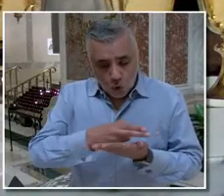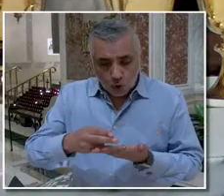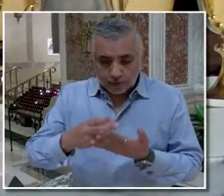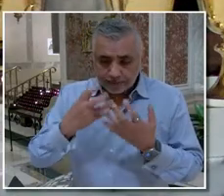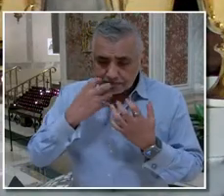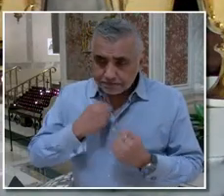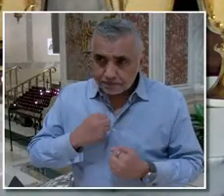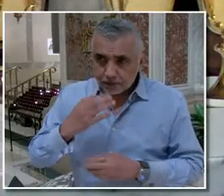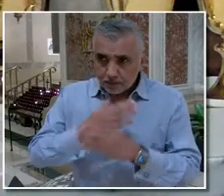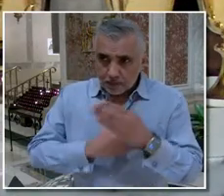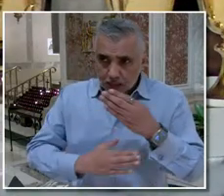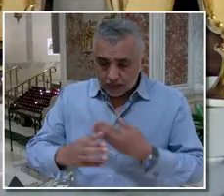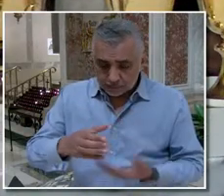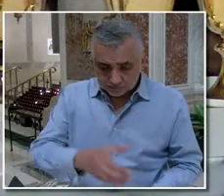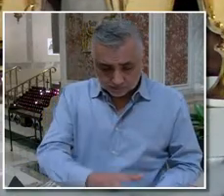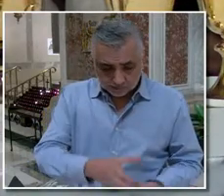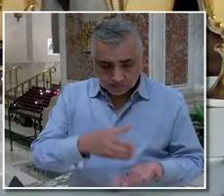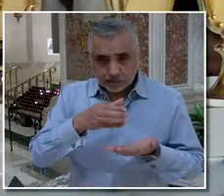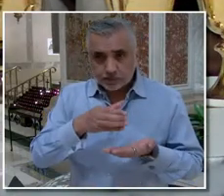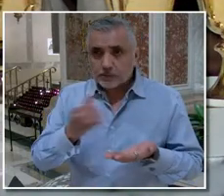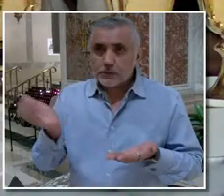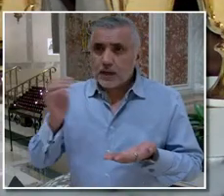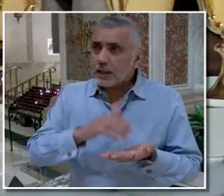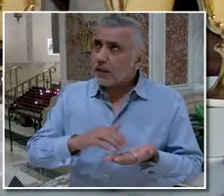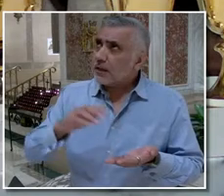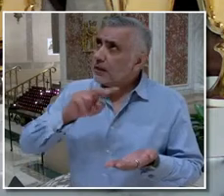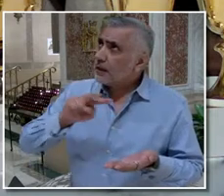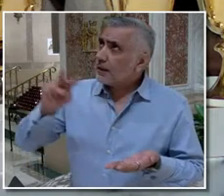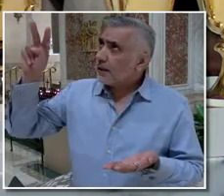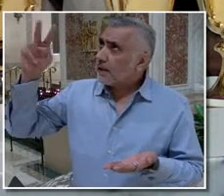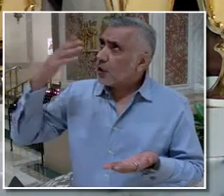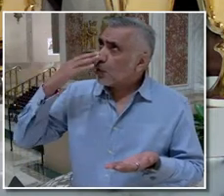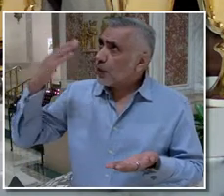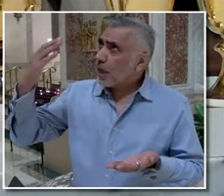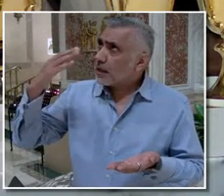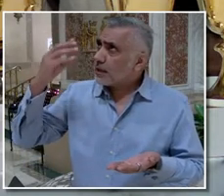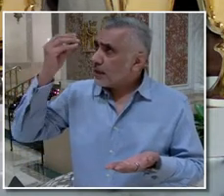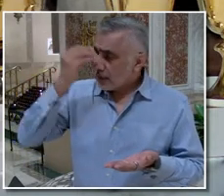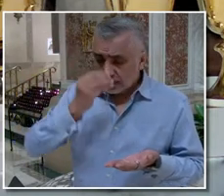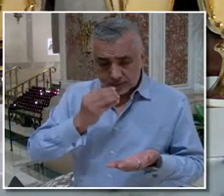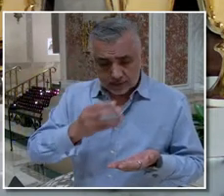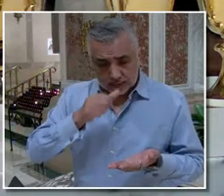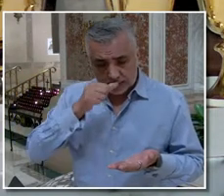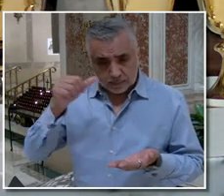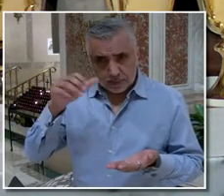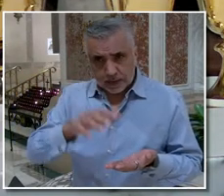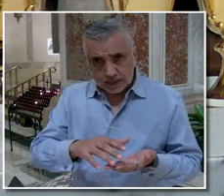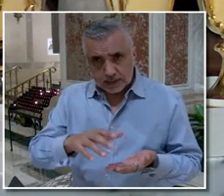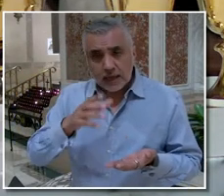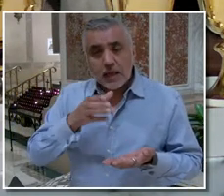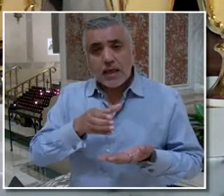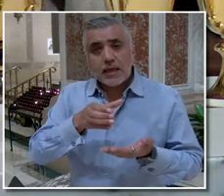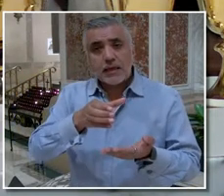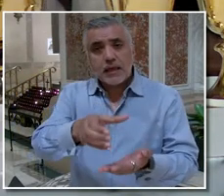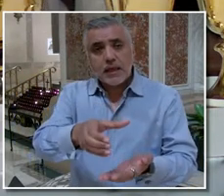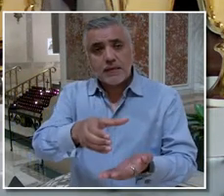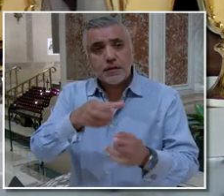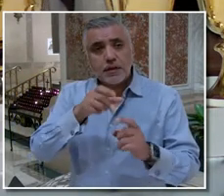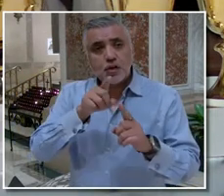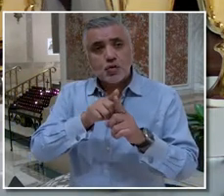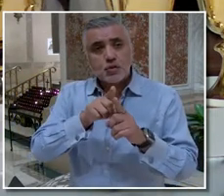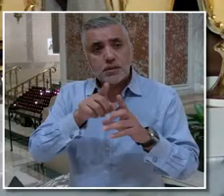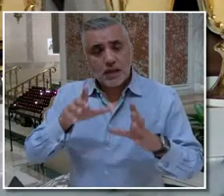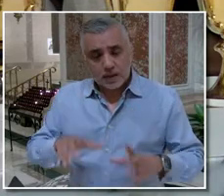venerable hands, and once more giving you thanks, he said the blessing and gave the chalice to